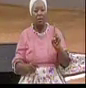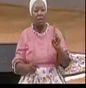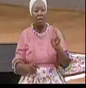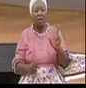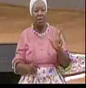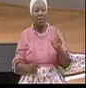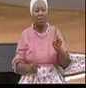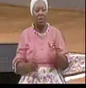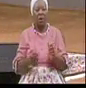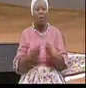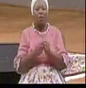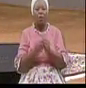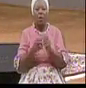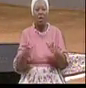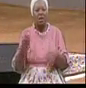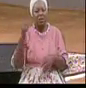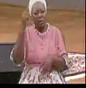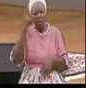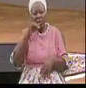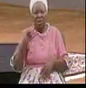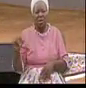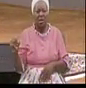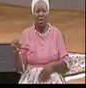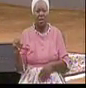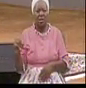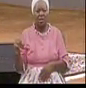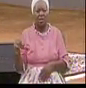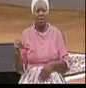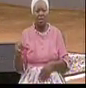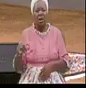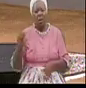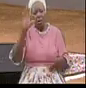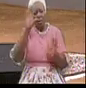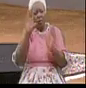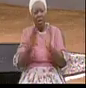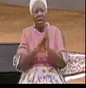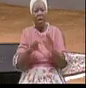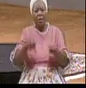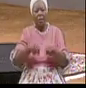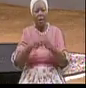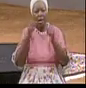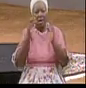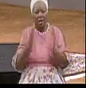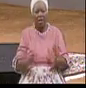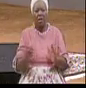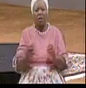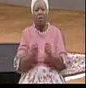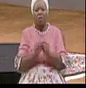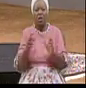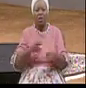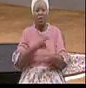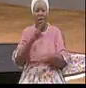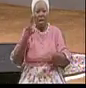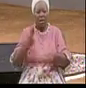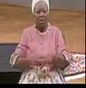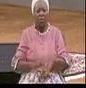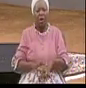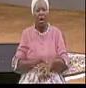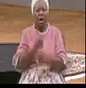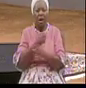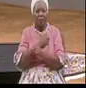verse 31, without understanding, covenant breakers, without natural